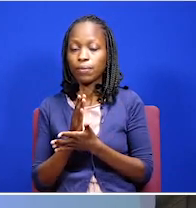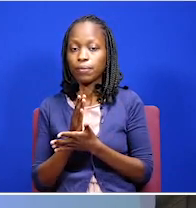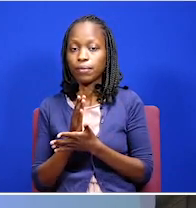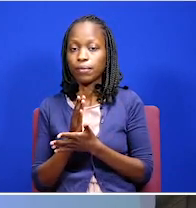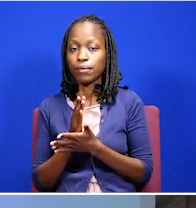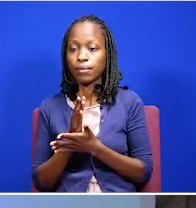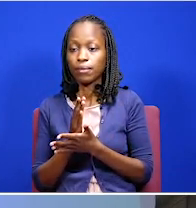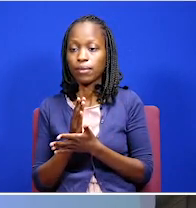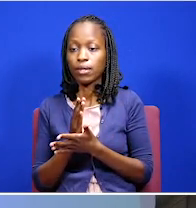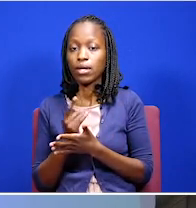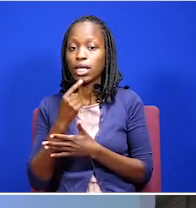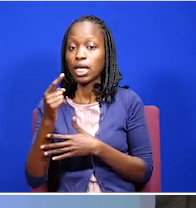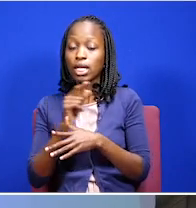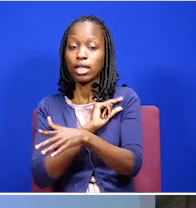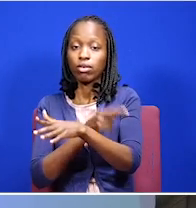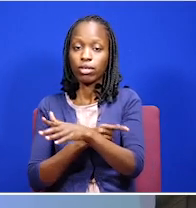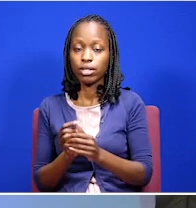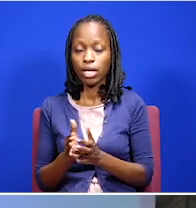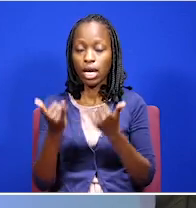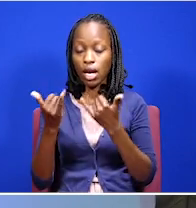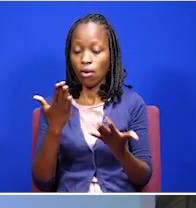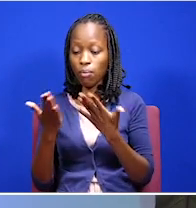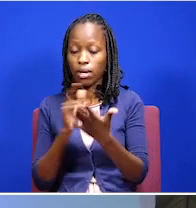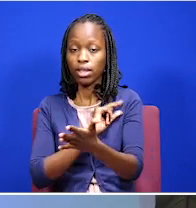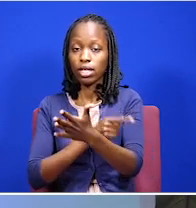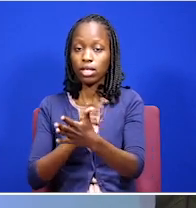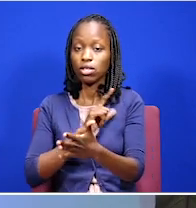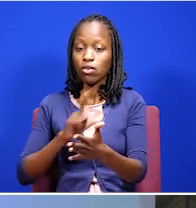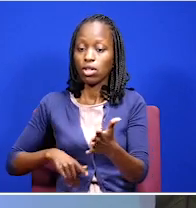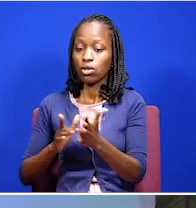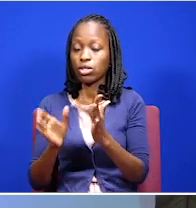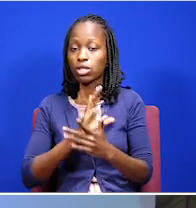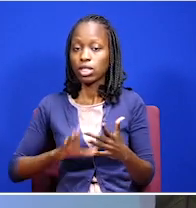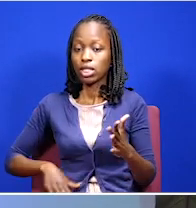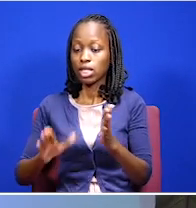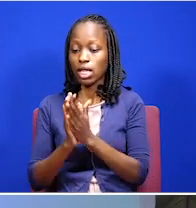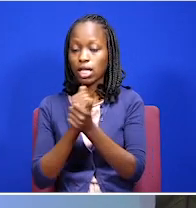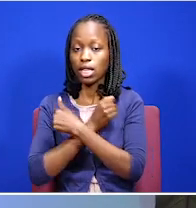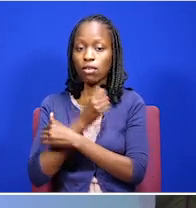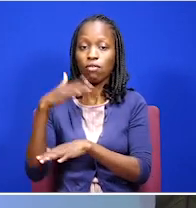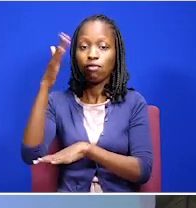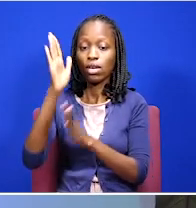in the words of the grace. And now may the grace of our Lord Jesus Christ and the love of